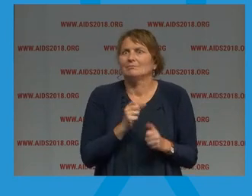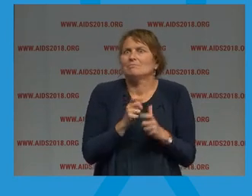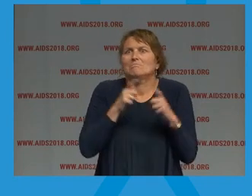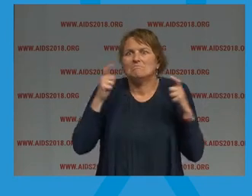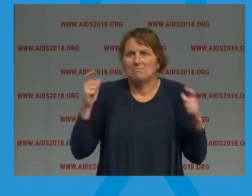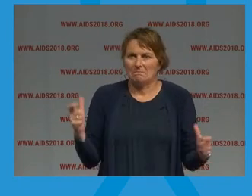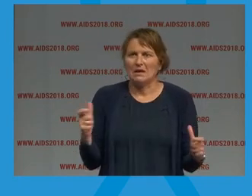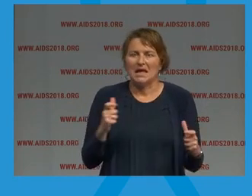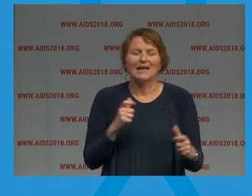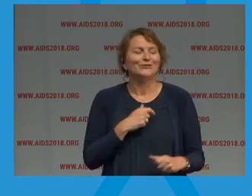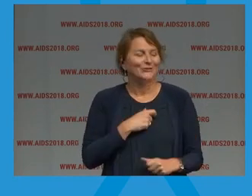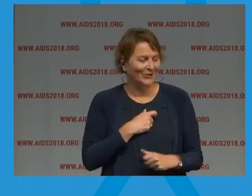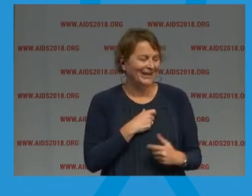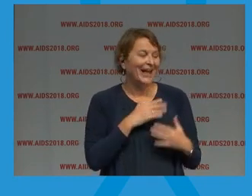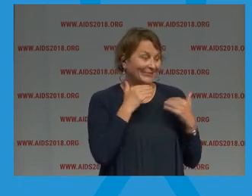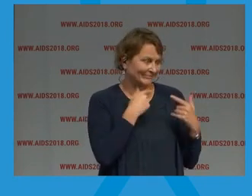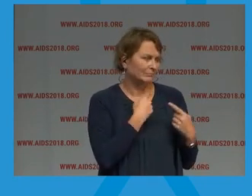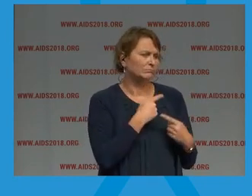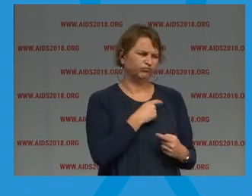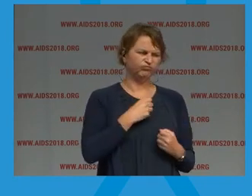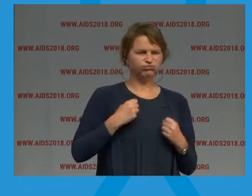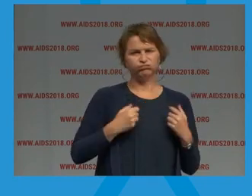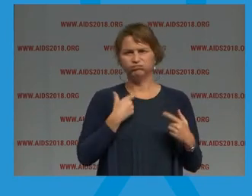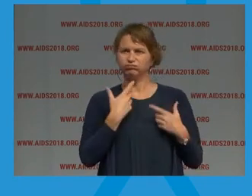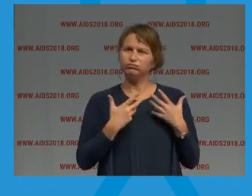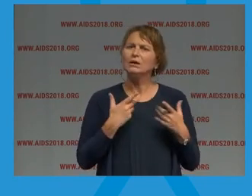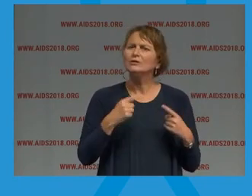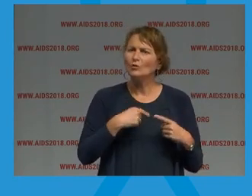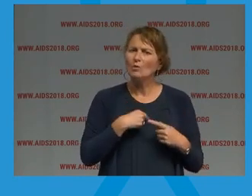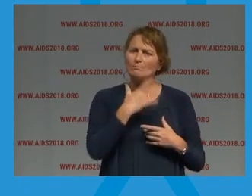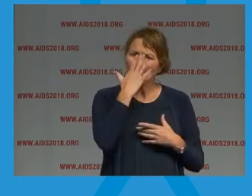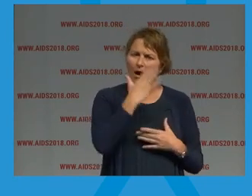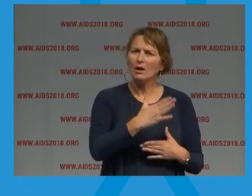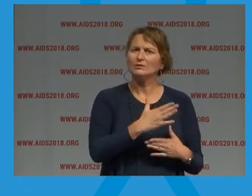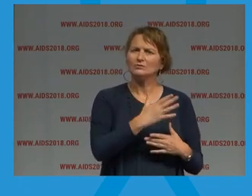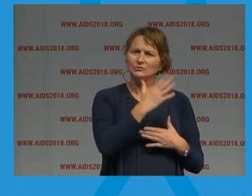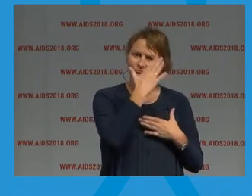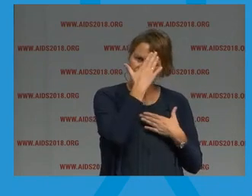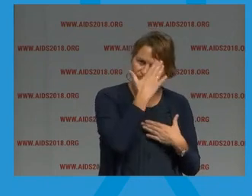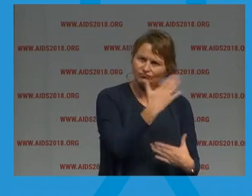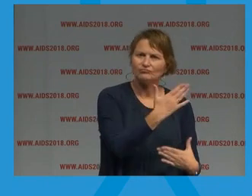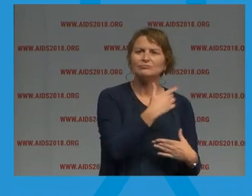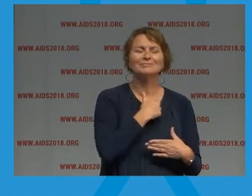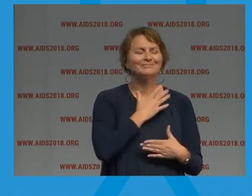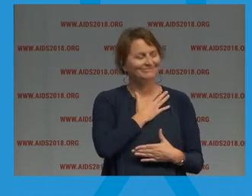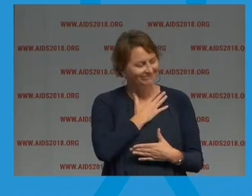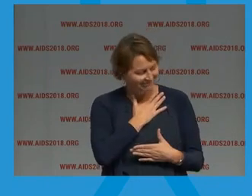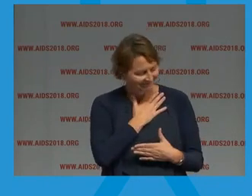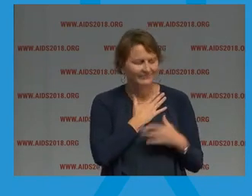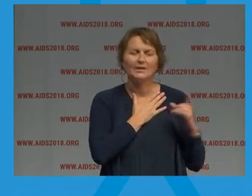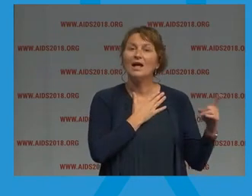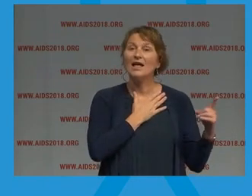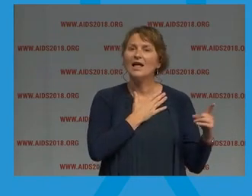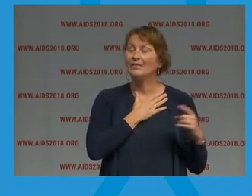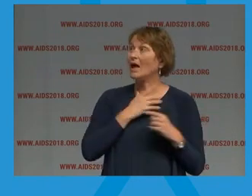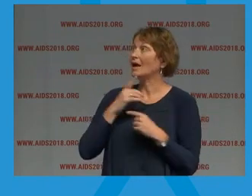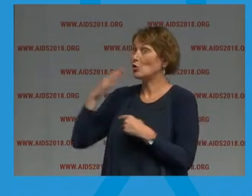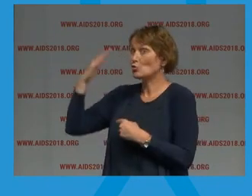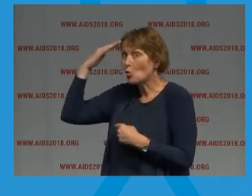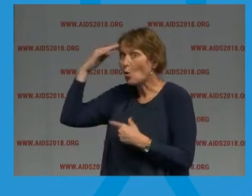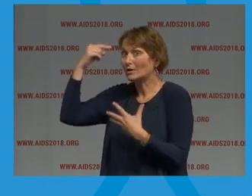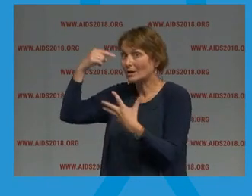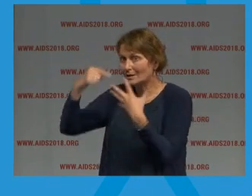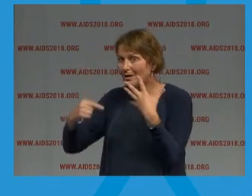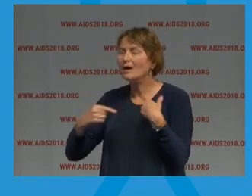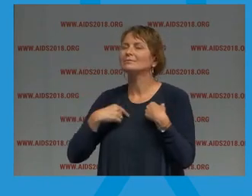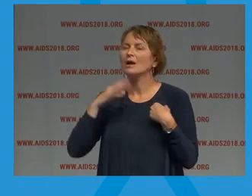having that appreciation and that recognition should govern a different kind of agency and a different kind